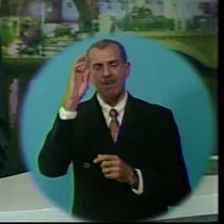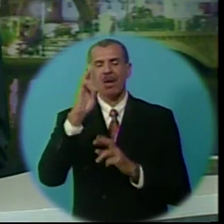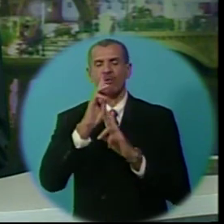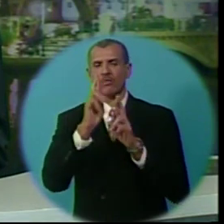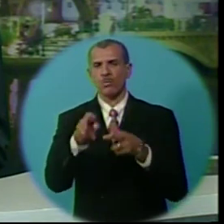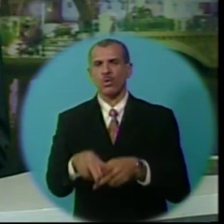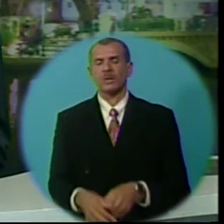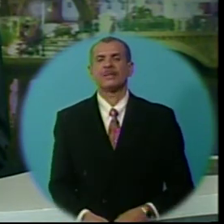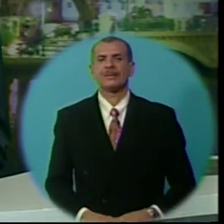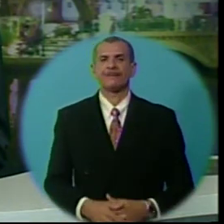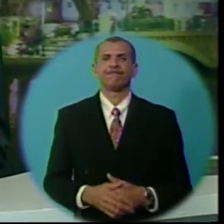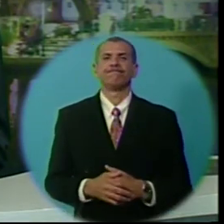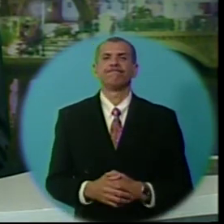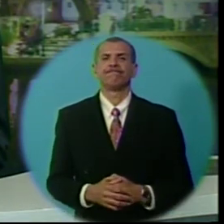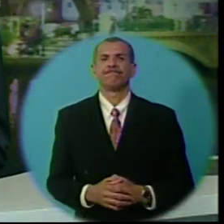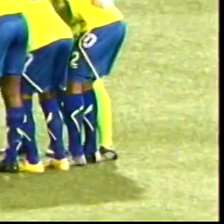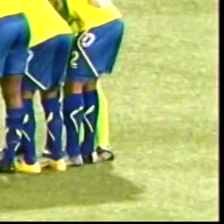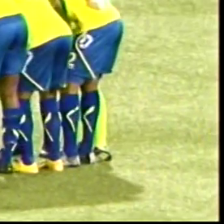reports.